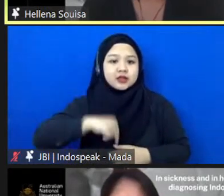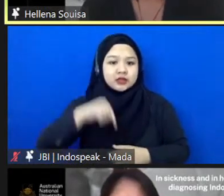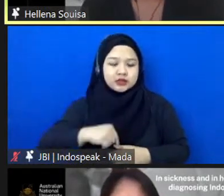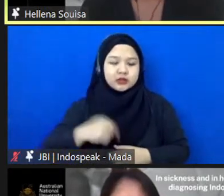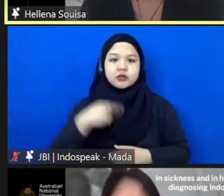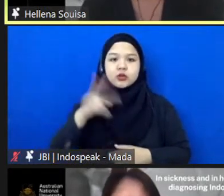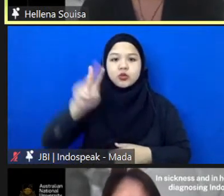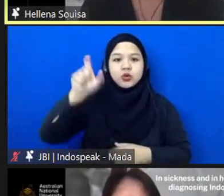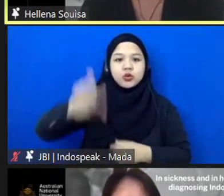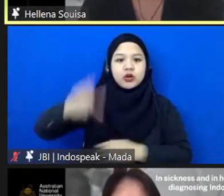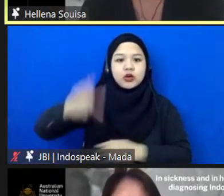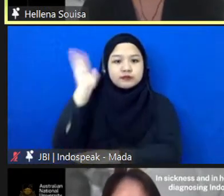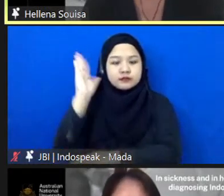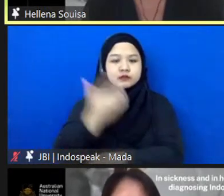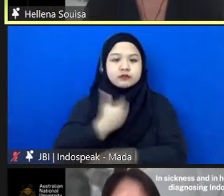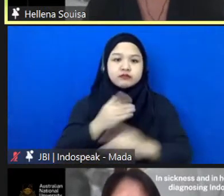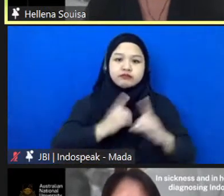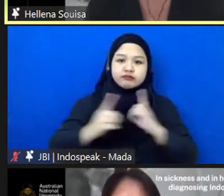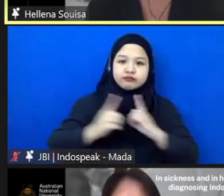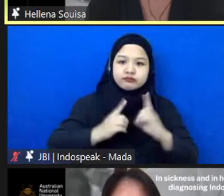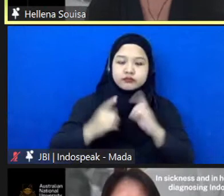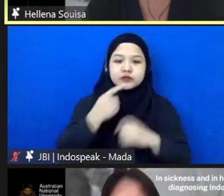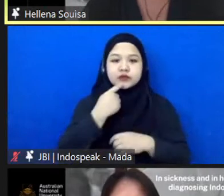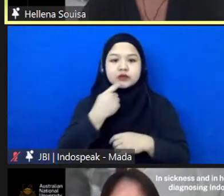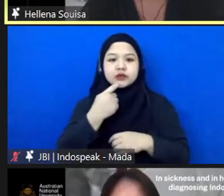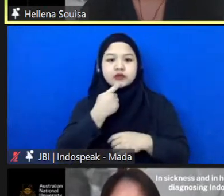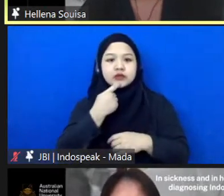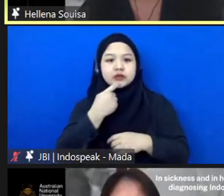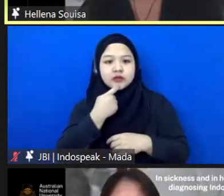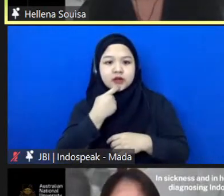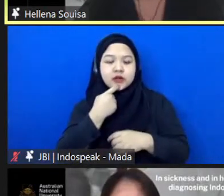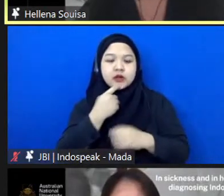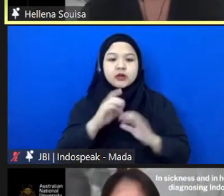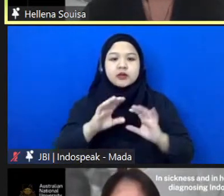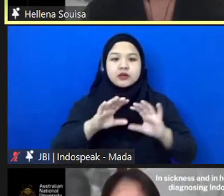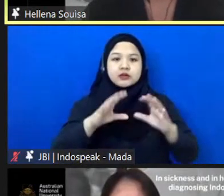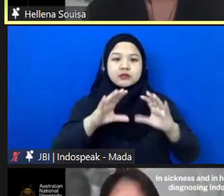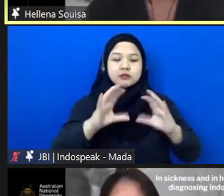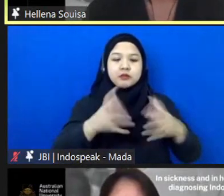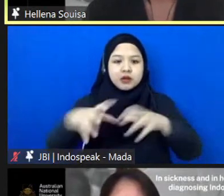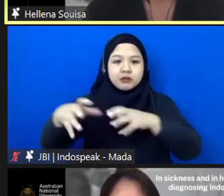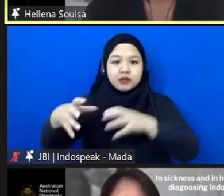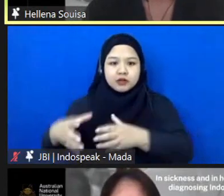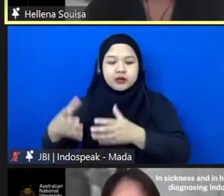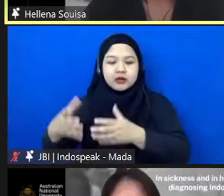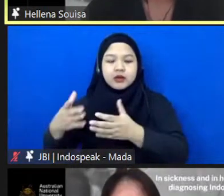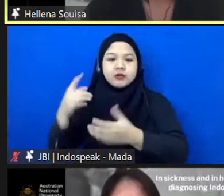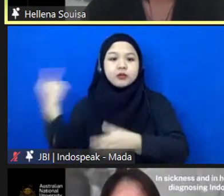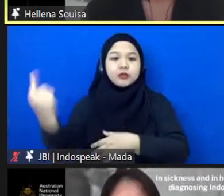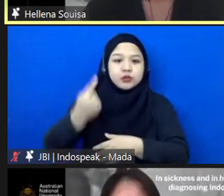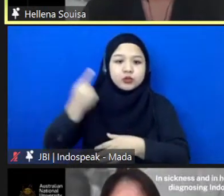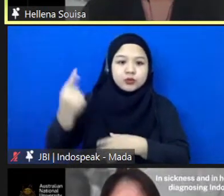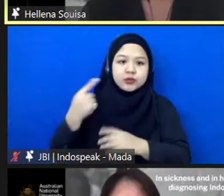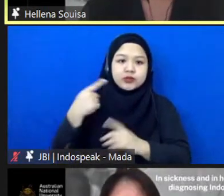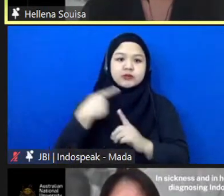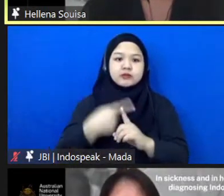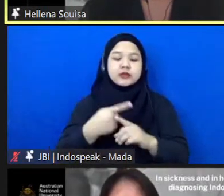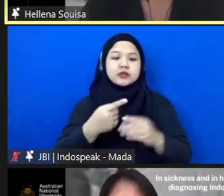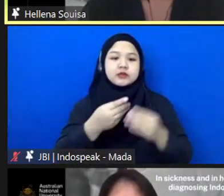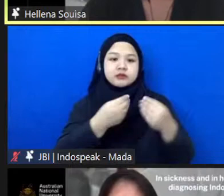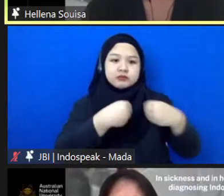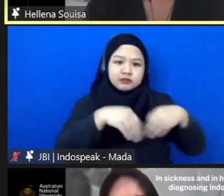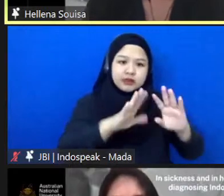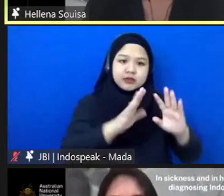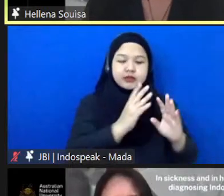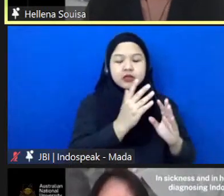speakers who will discuss public procurement and private markets, the political economy of healthcare professions. It is my